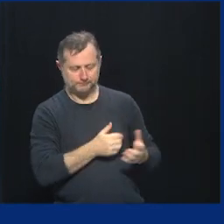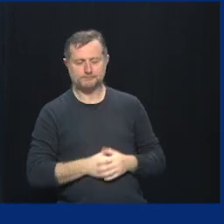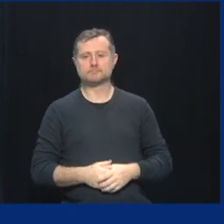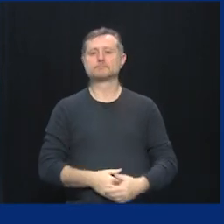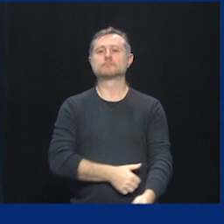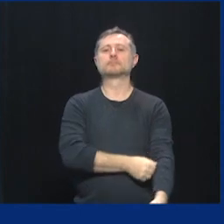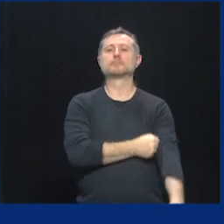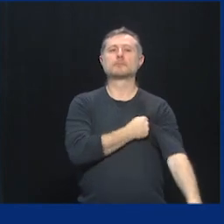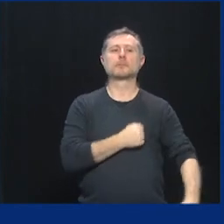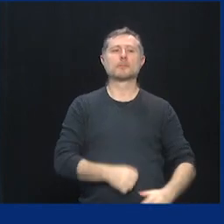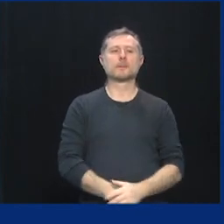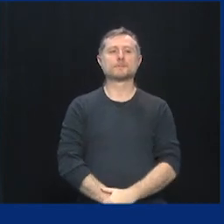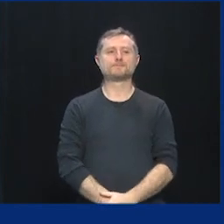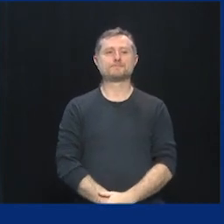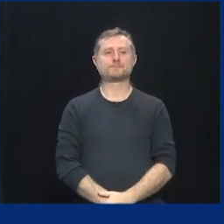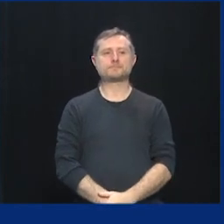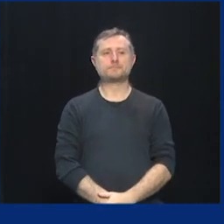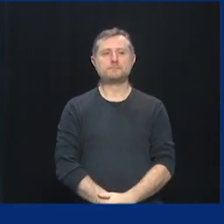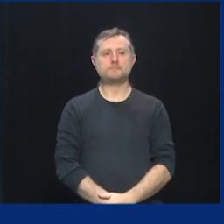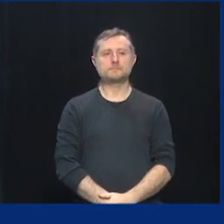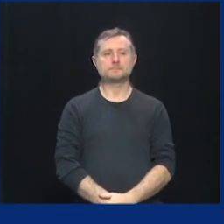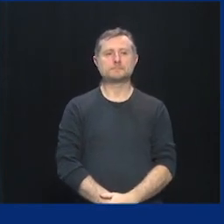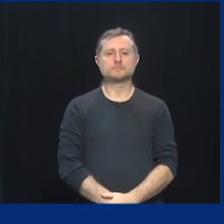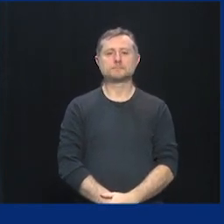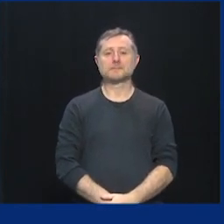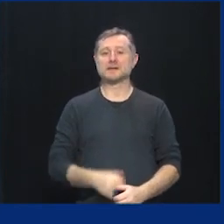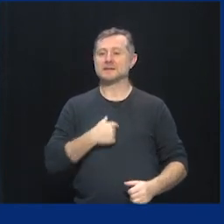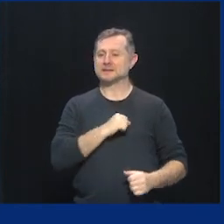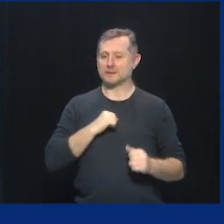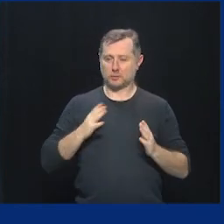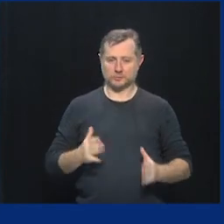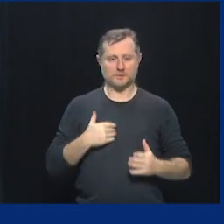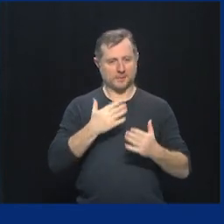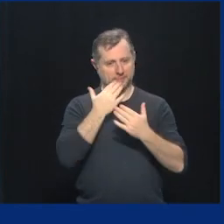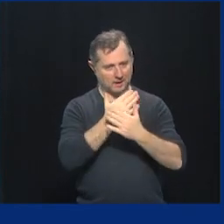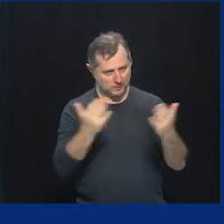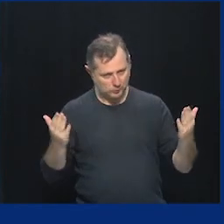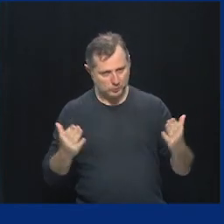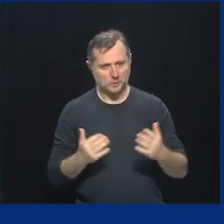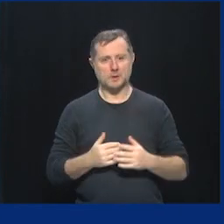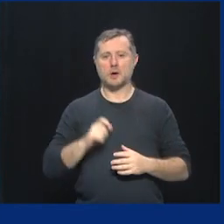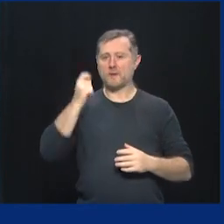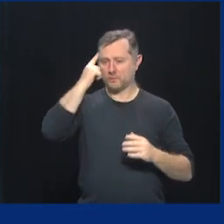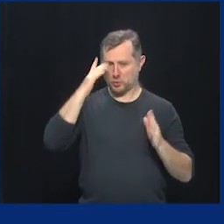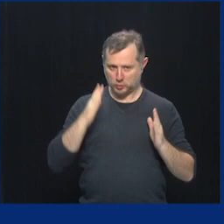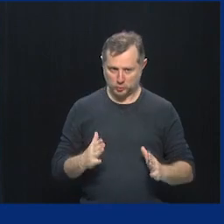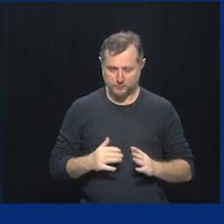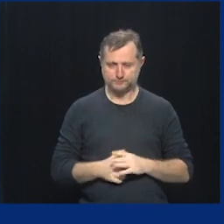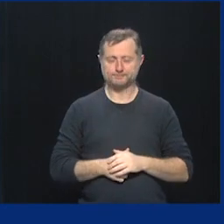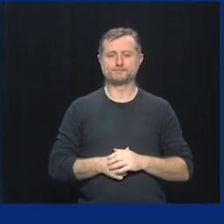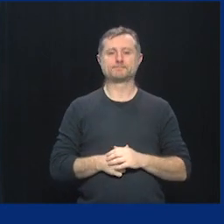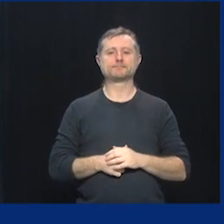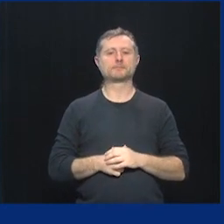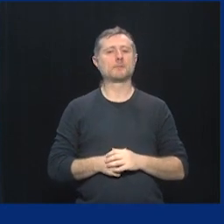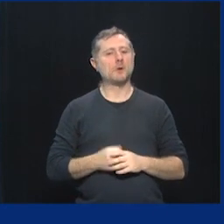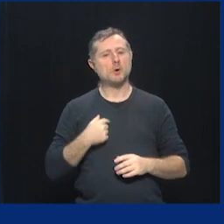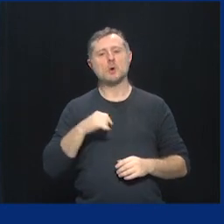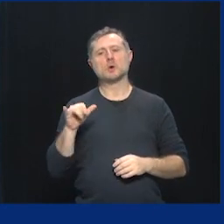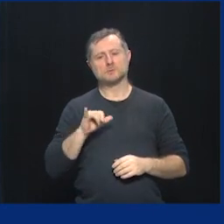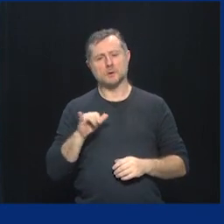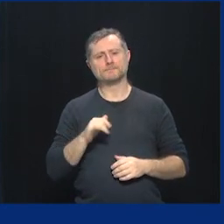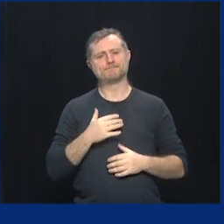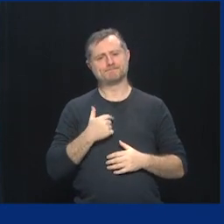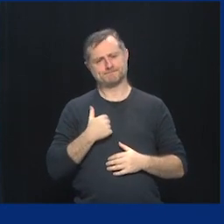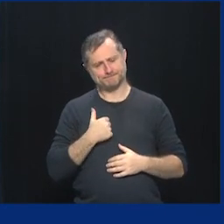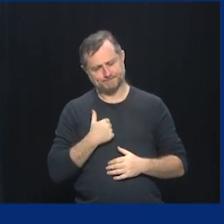Oh, Senator, right there, sorry. Okay. Thank you, Governor. And first, my condolences and heart